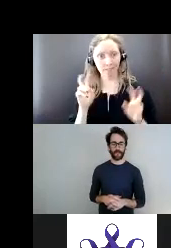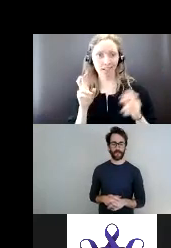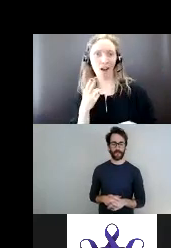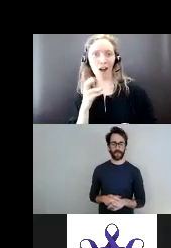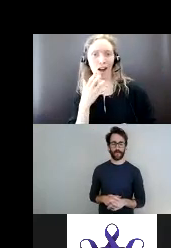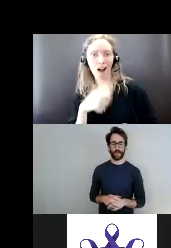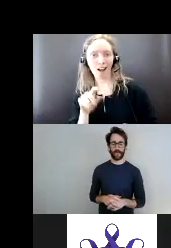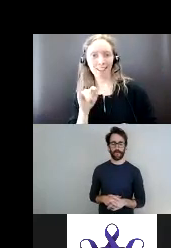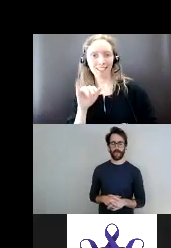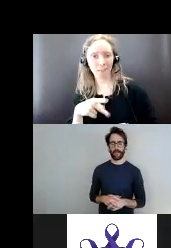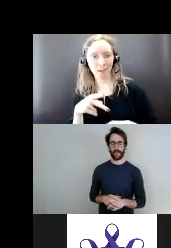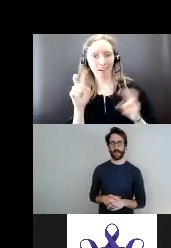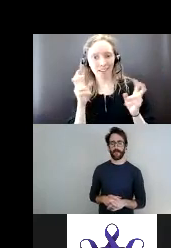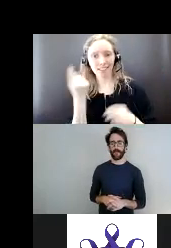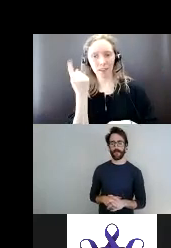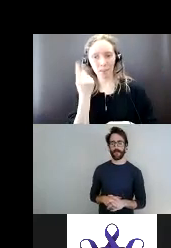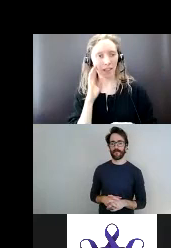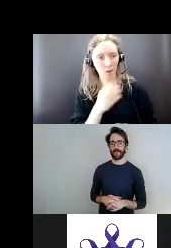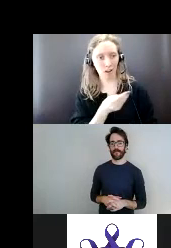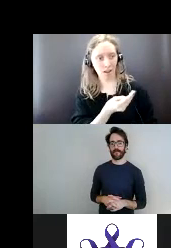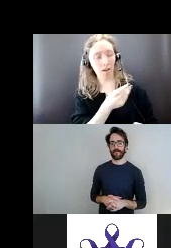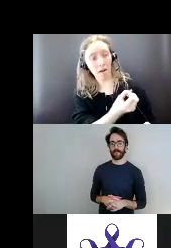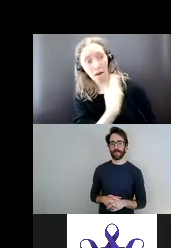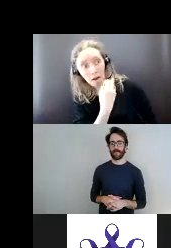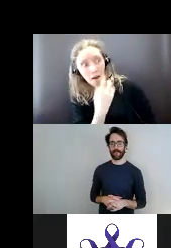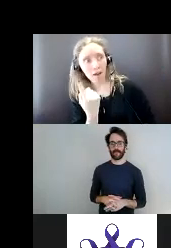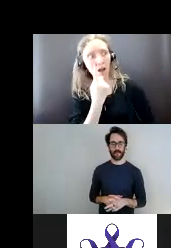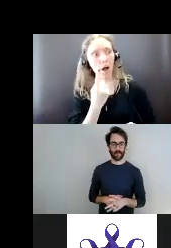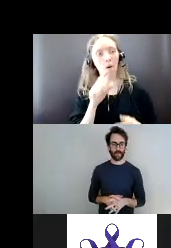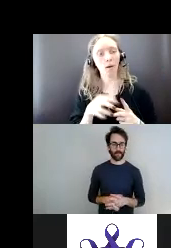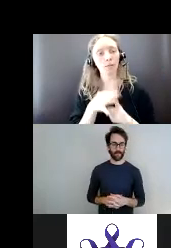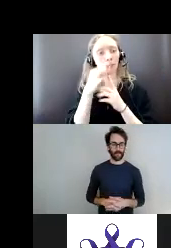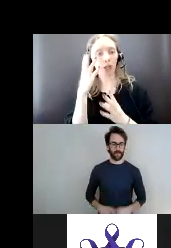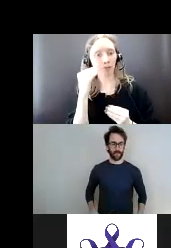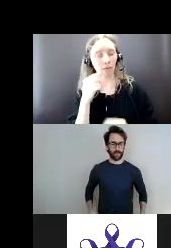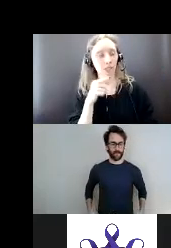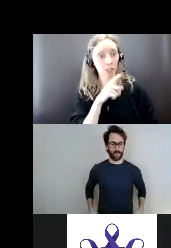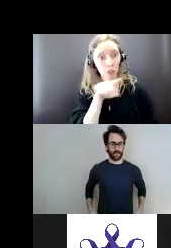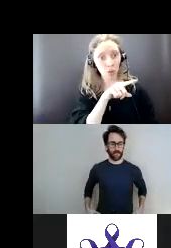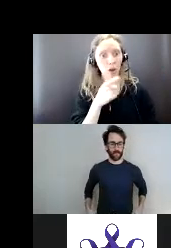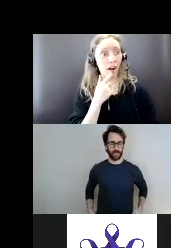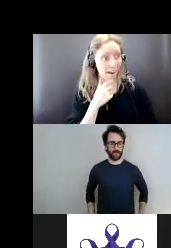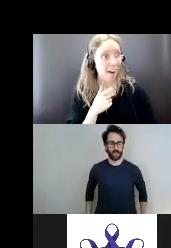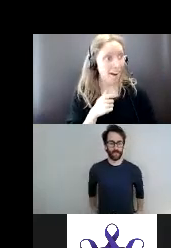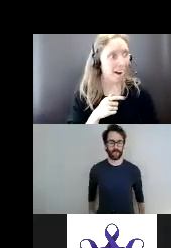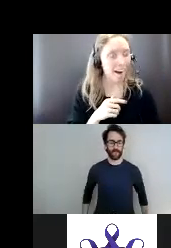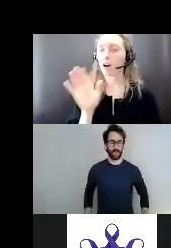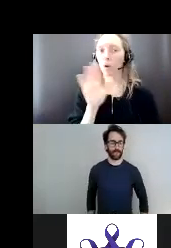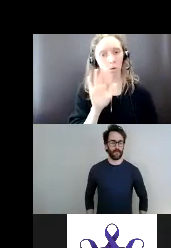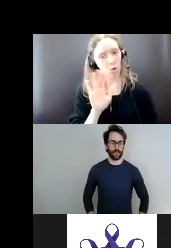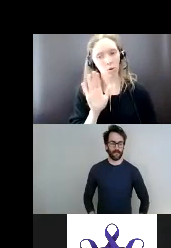know comes up to you with these wonderful opportunities, ignore it. Don't click on any links or attachments that they may